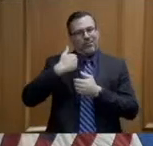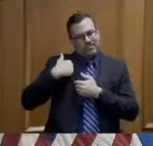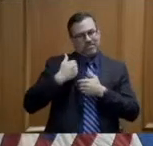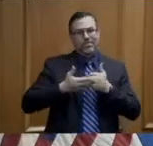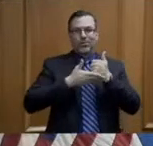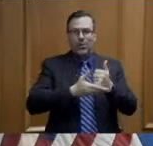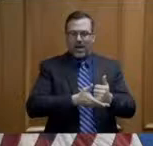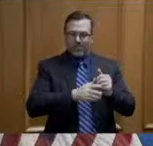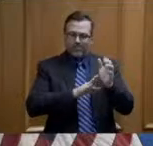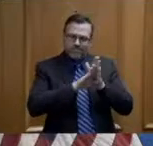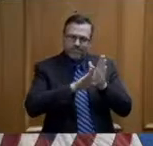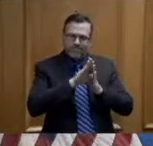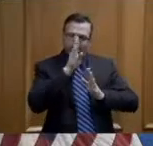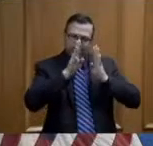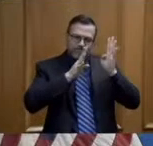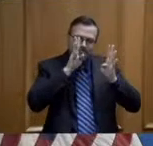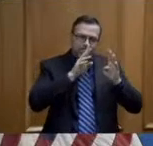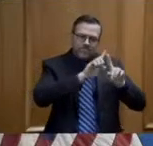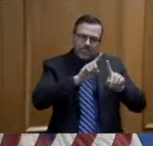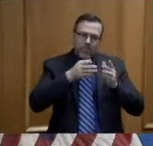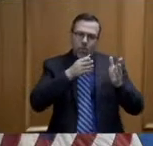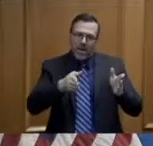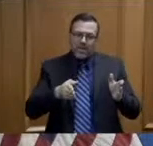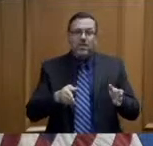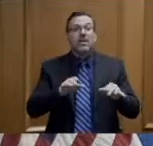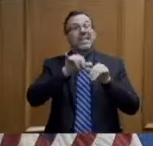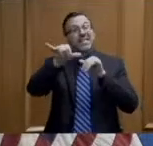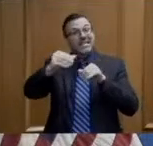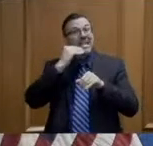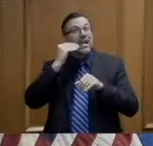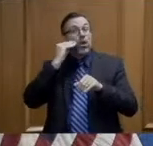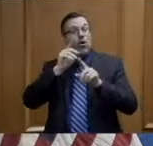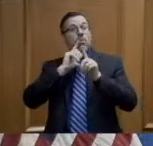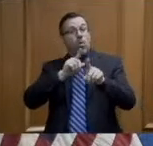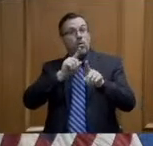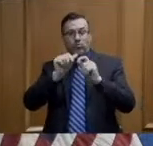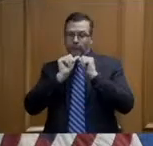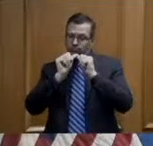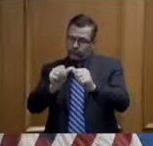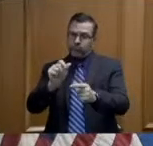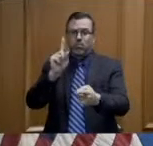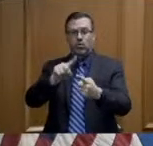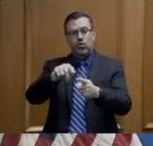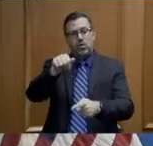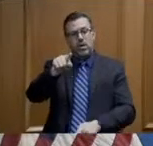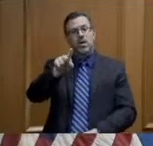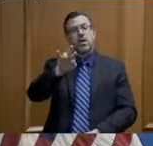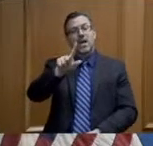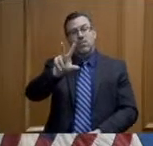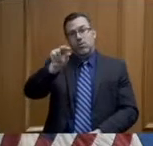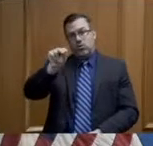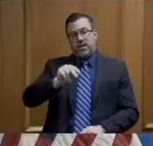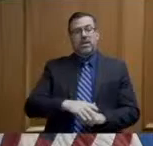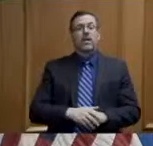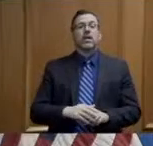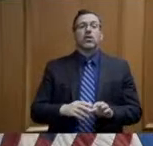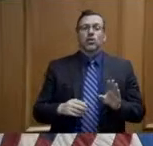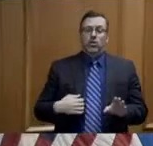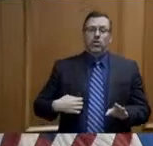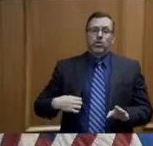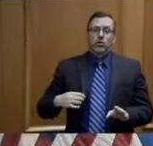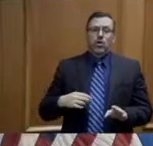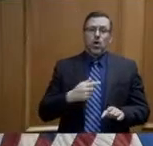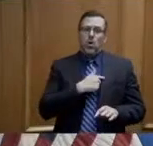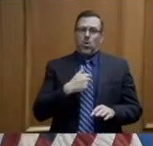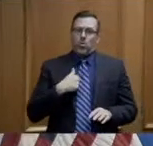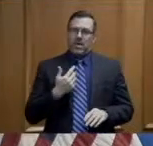those steps. And we have the stay-at-home order applies through the 30th. And we expect over that period of time that those